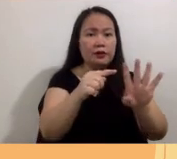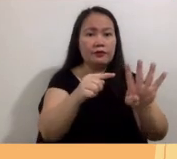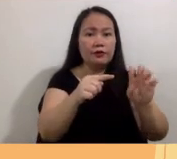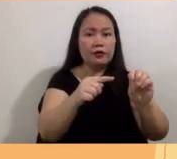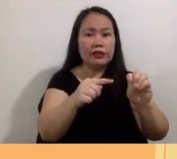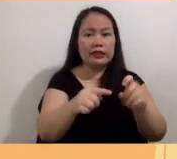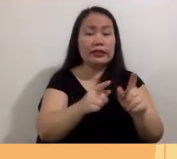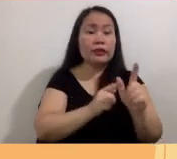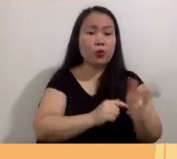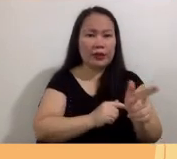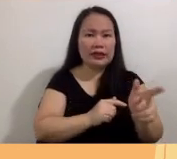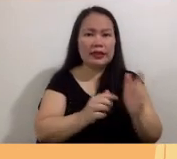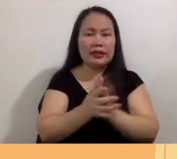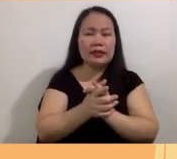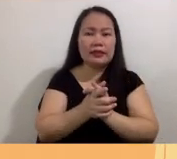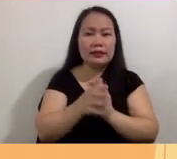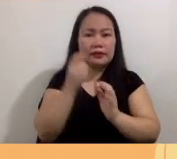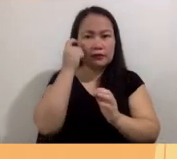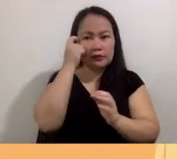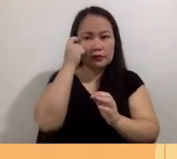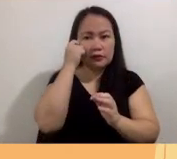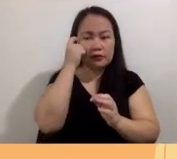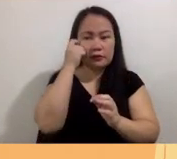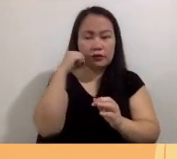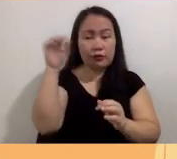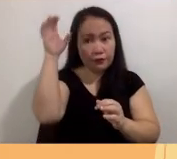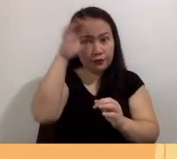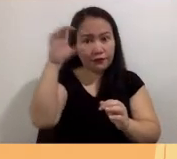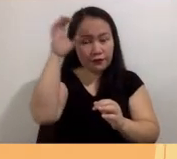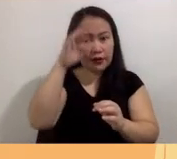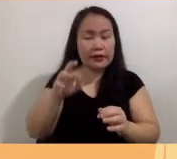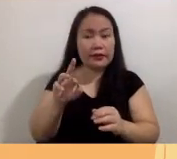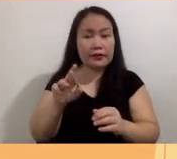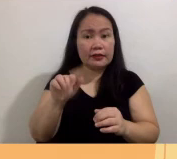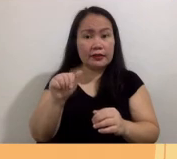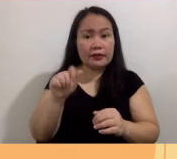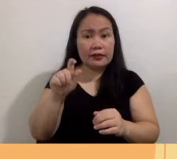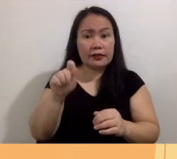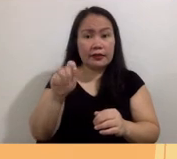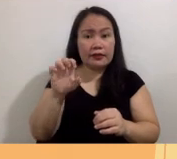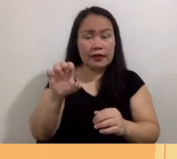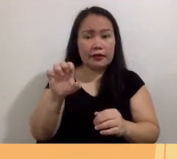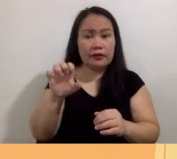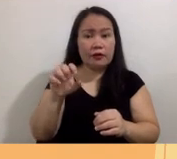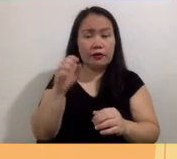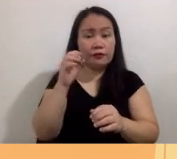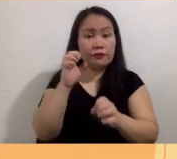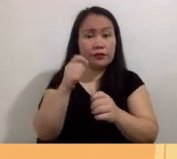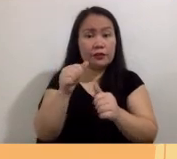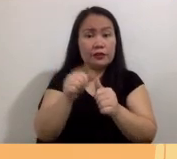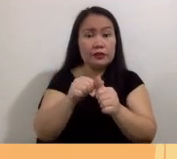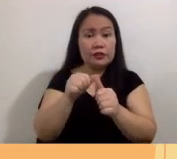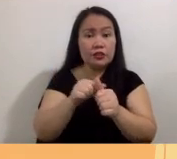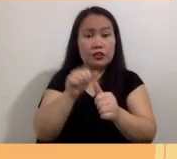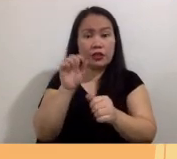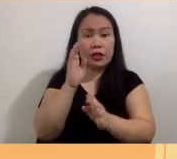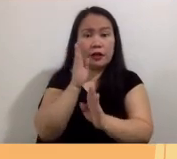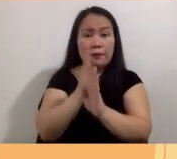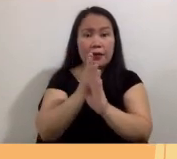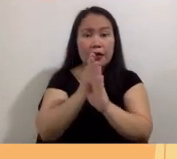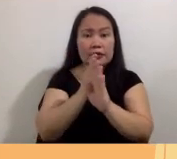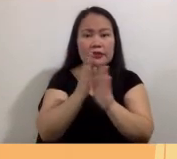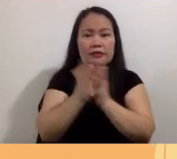to 20. Okay. So, let's go back to the question. Find the rate of each